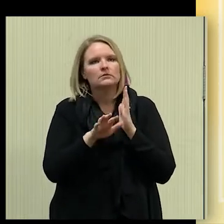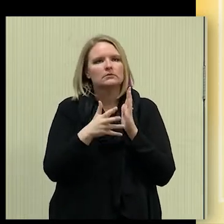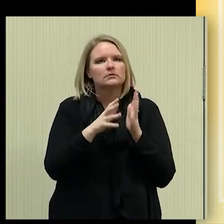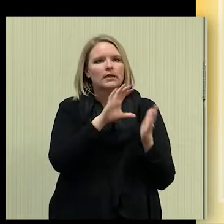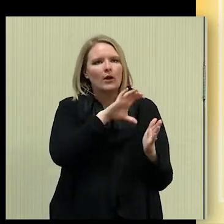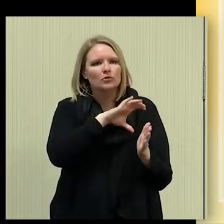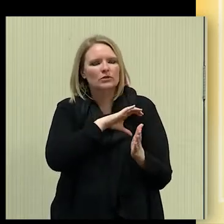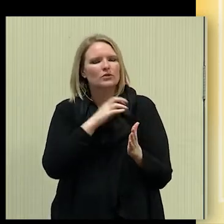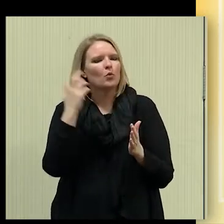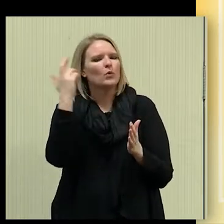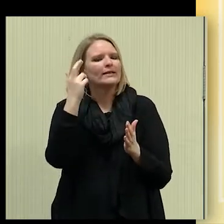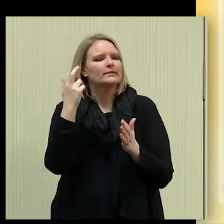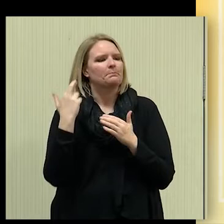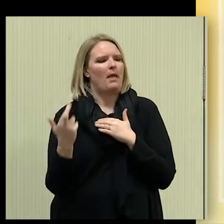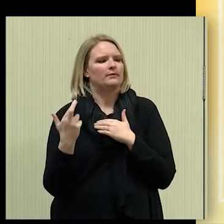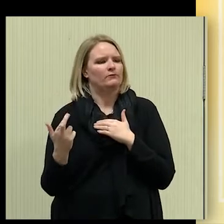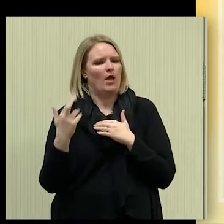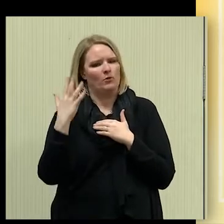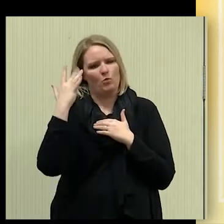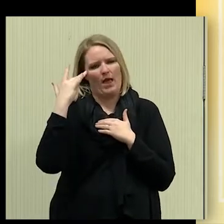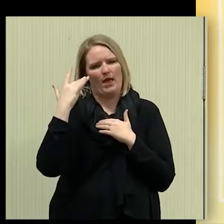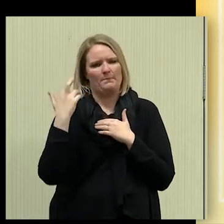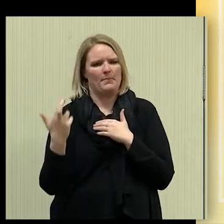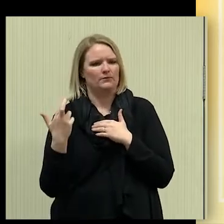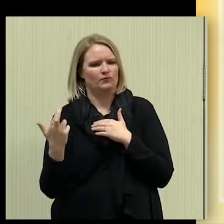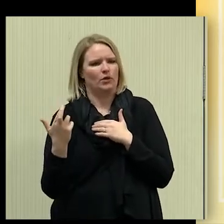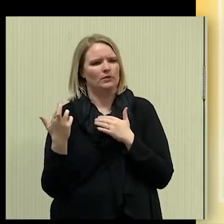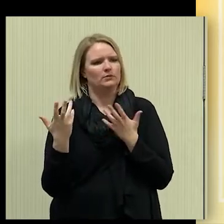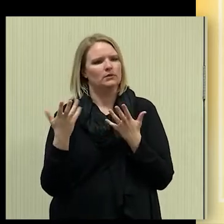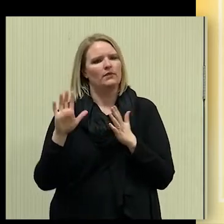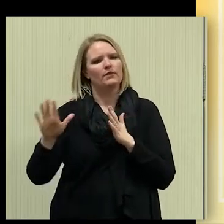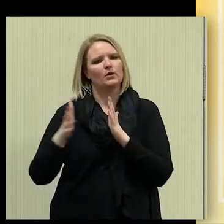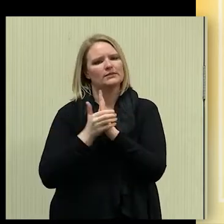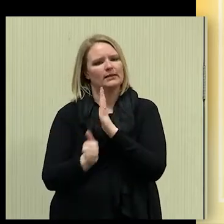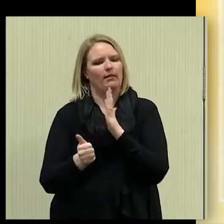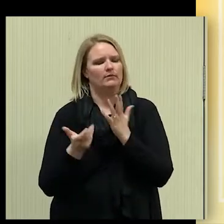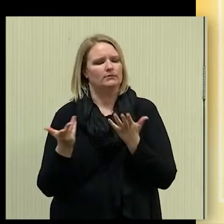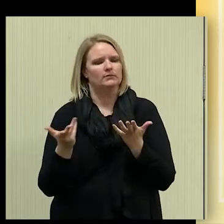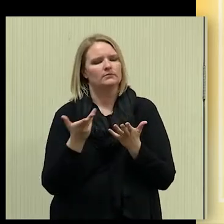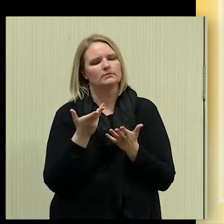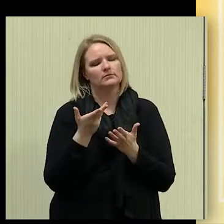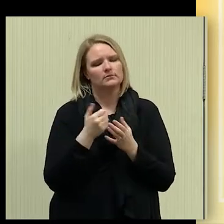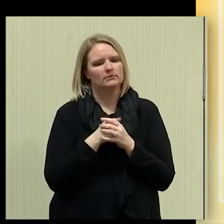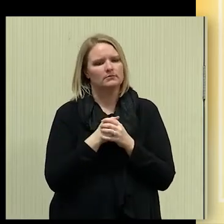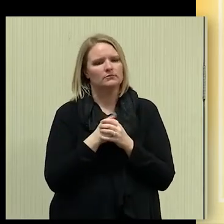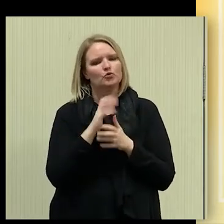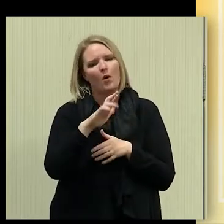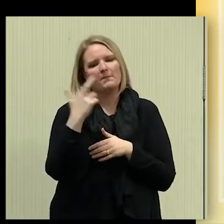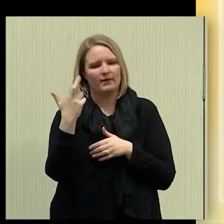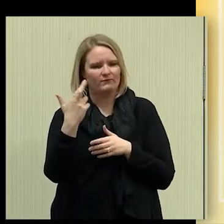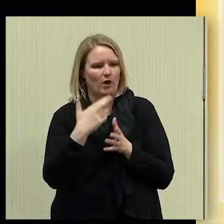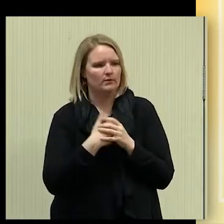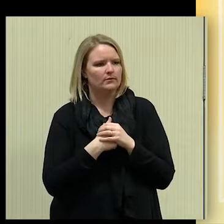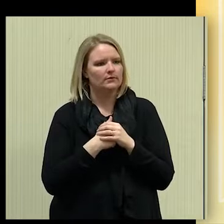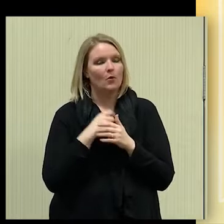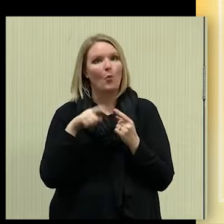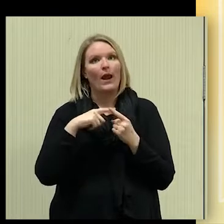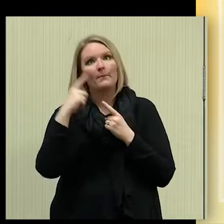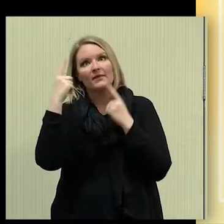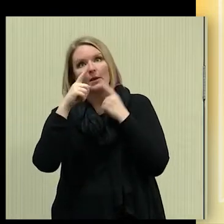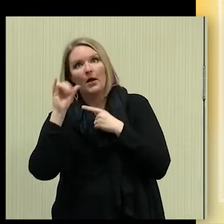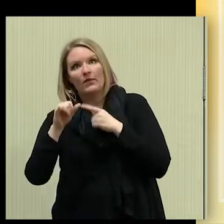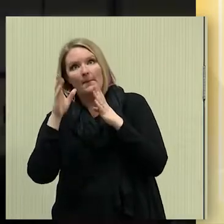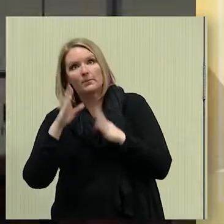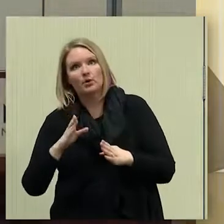person is your best friend. What skills does that child have, or I mean that person have? So what makes you smile when you think about your